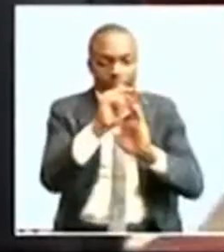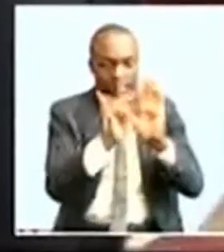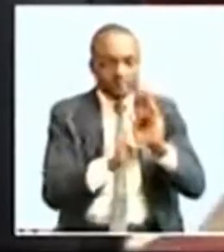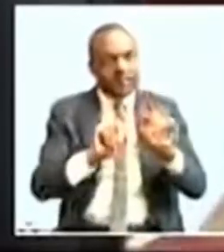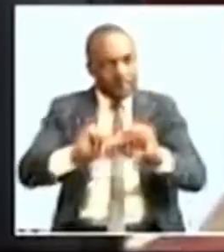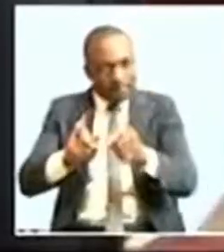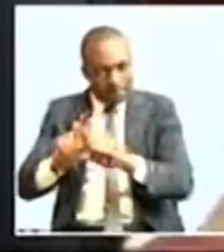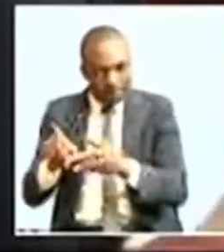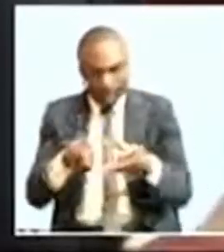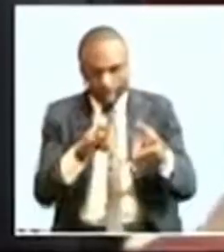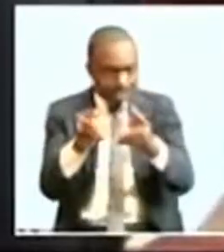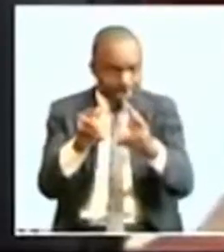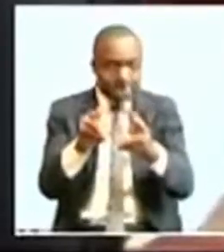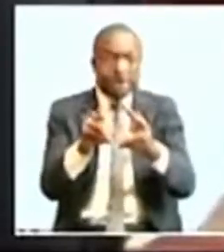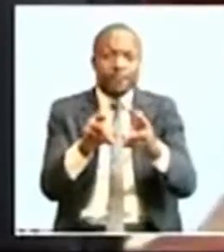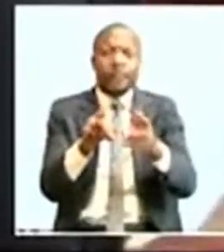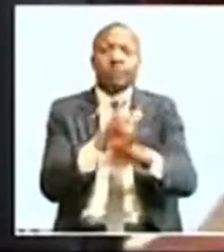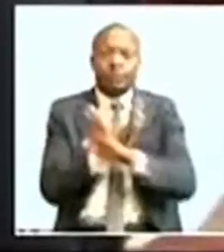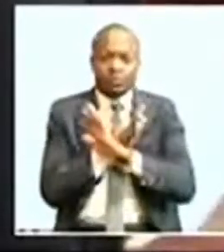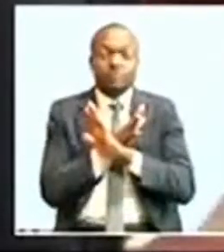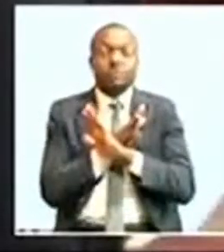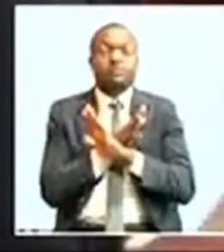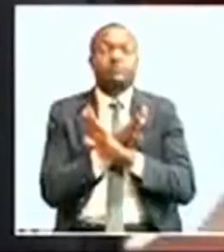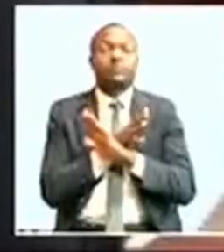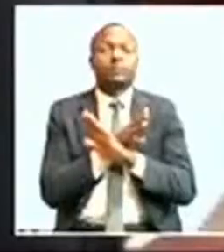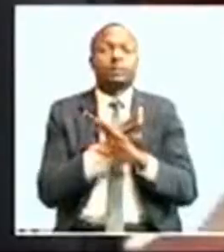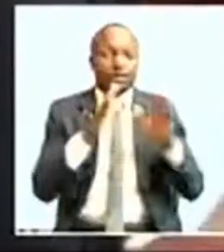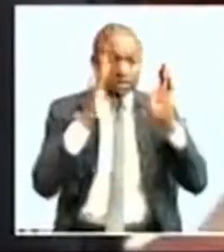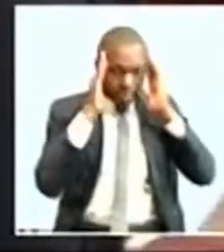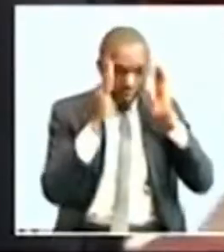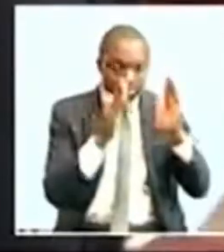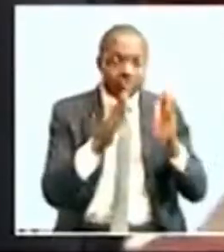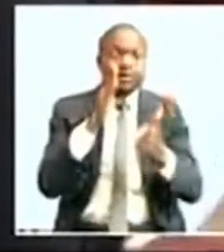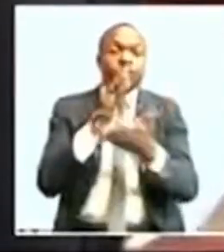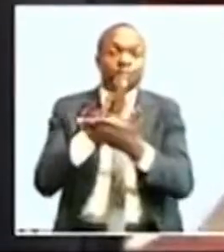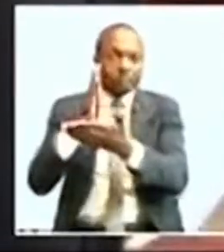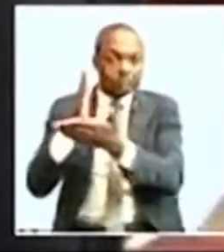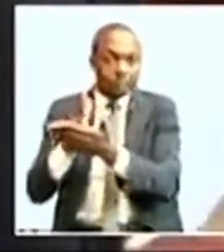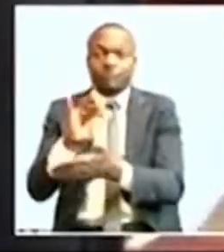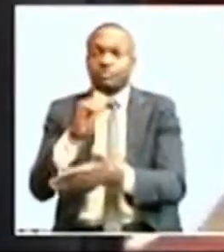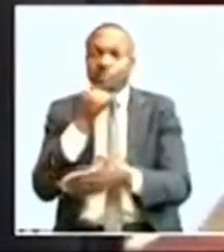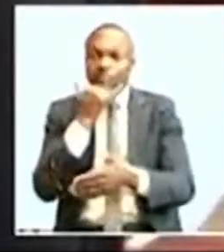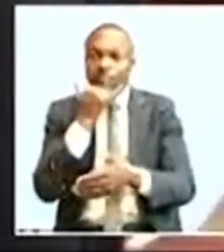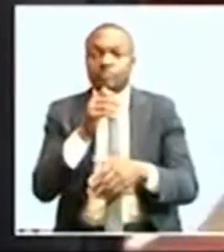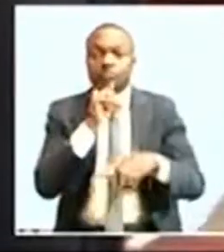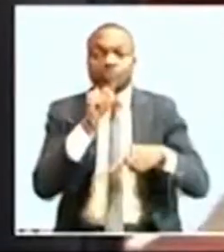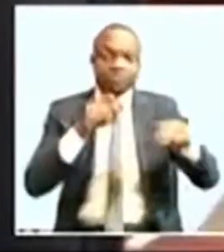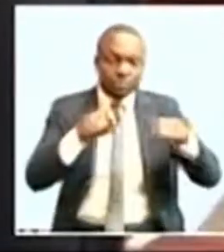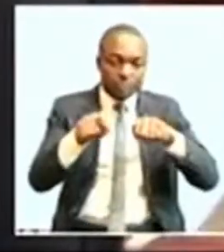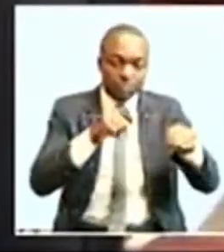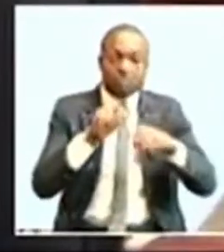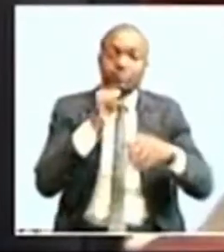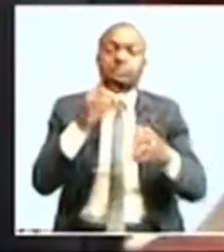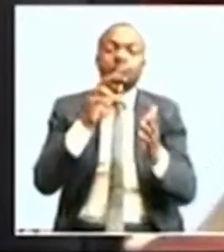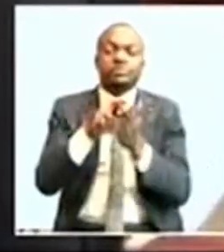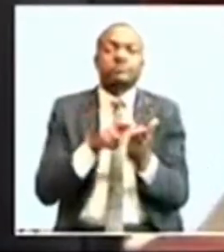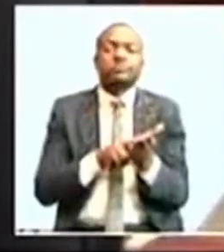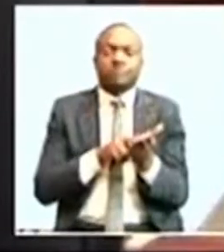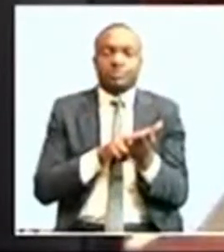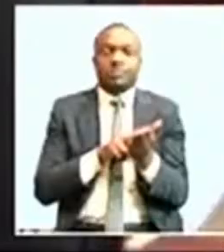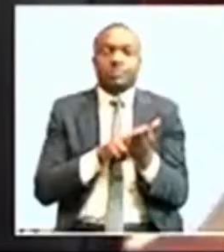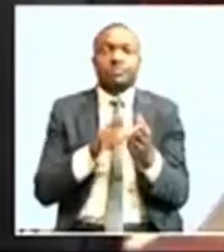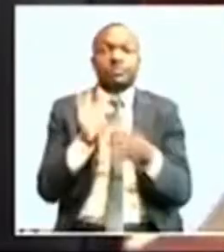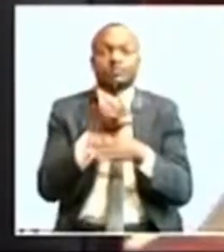ways, as it reinforces Zambia's effort to combat illegal, unreported and unregulated fishing, which is a major challenge in